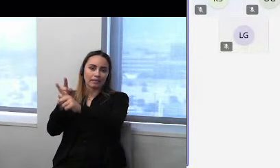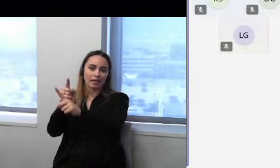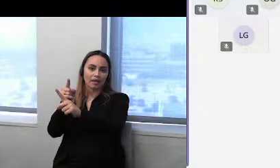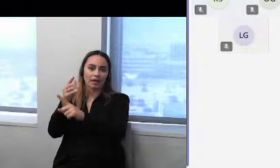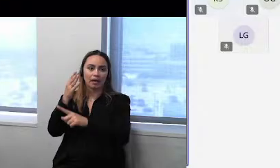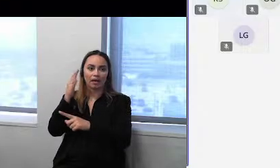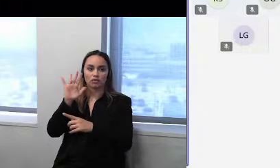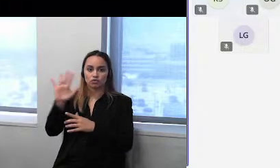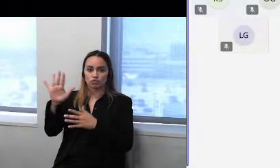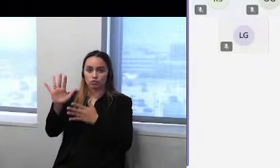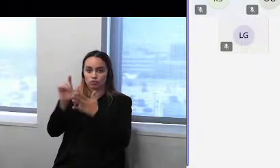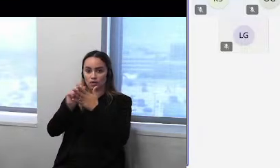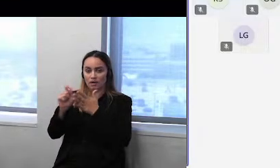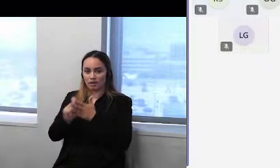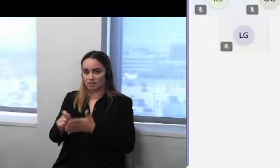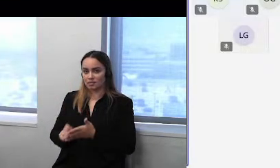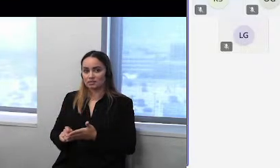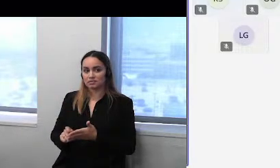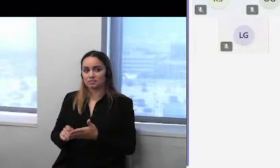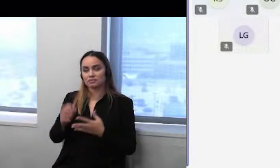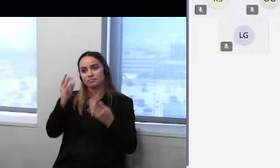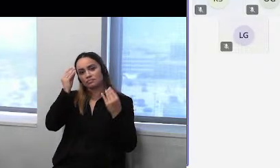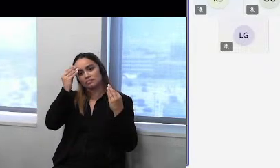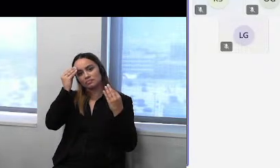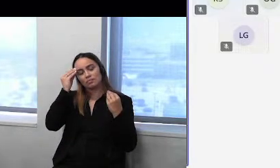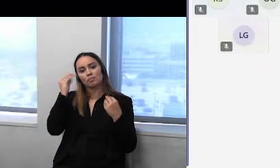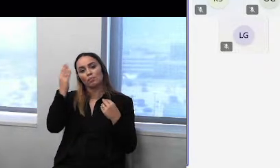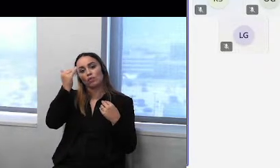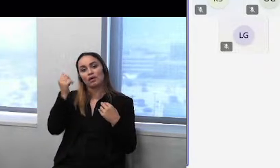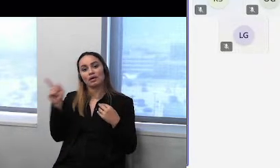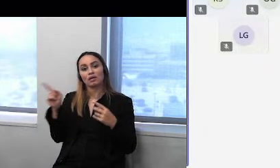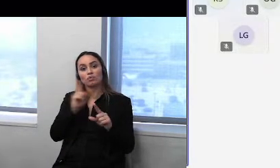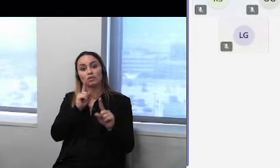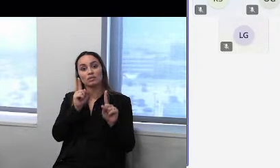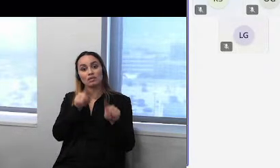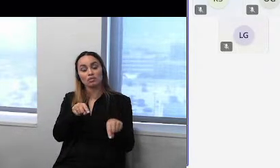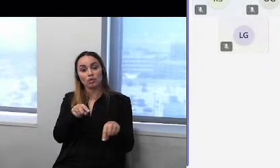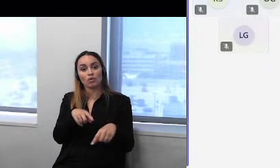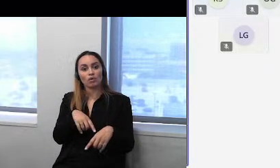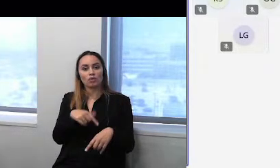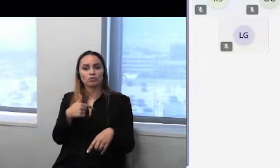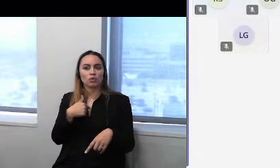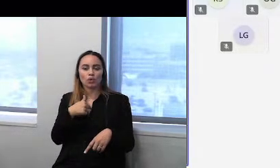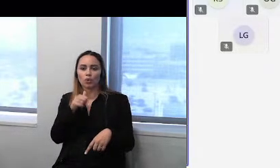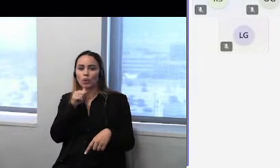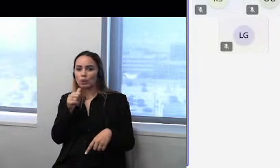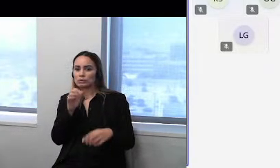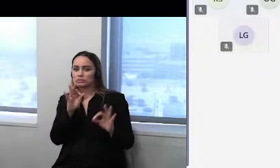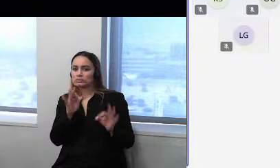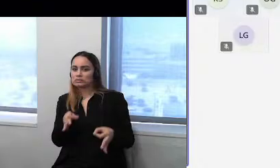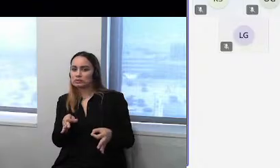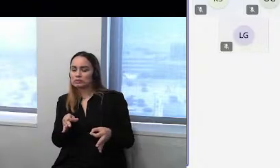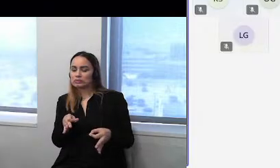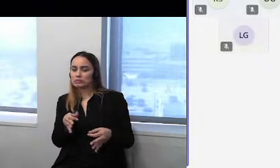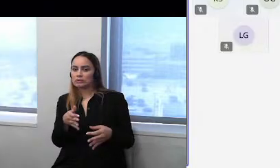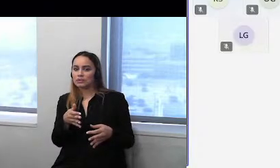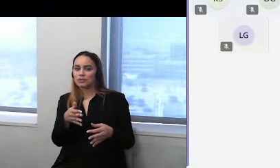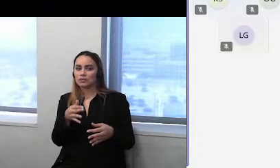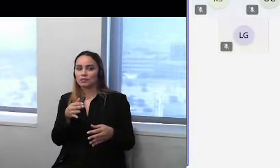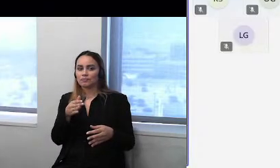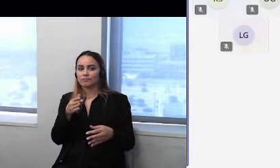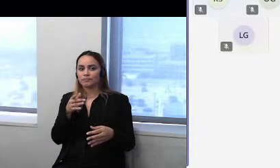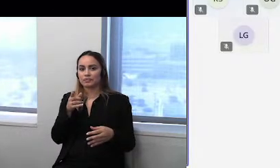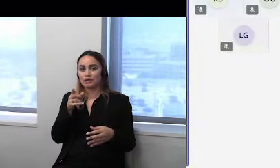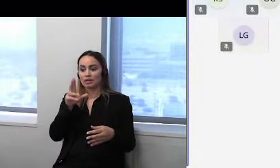analysis. Because he answered that, well, I'm not sure that can be pushed. So I